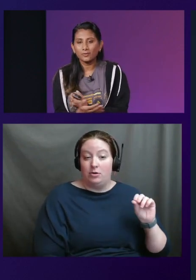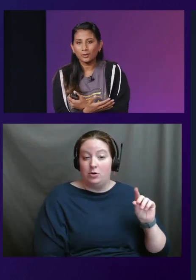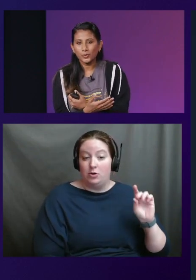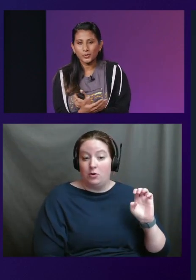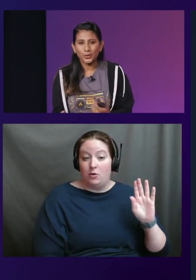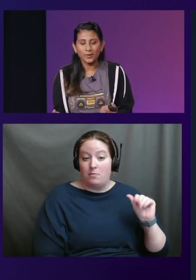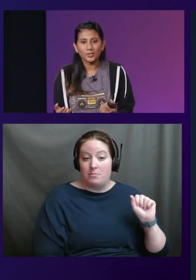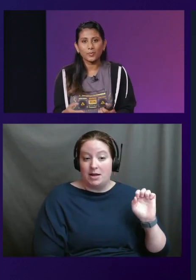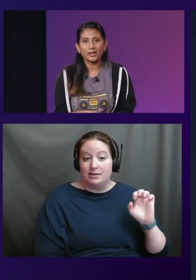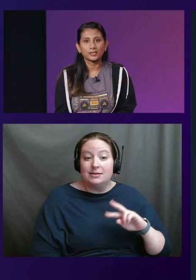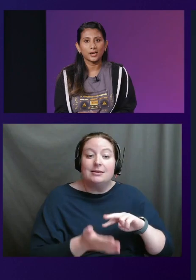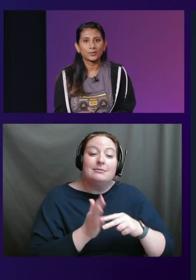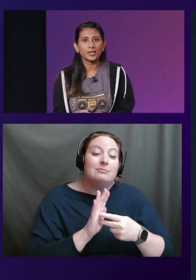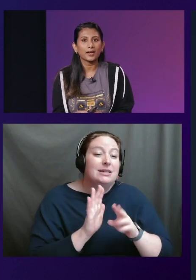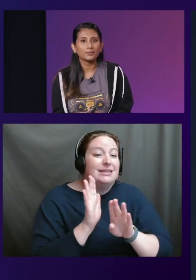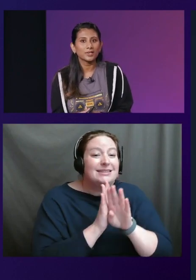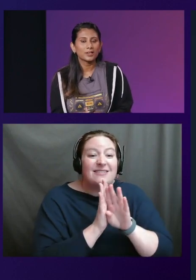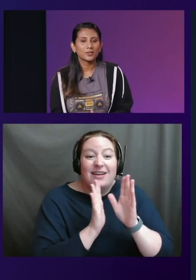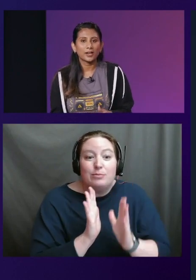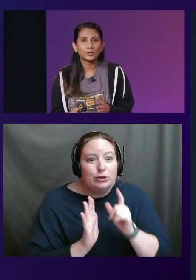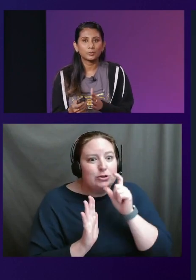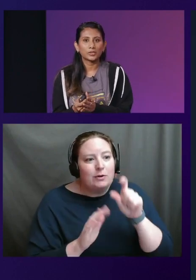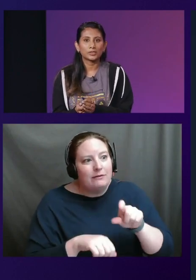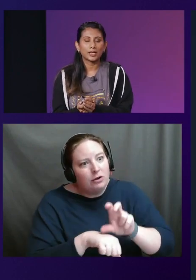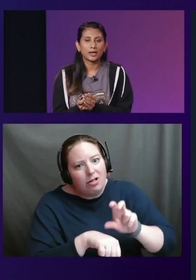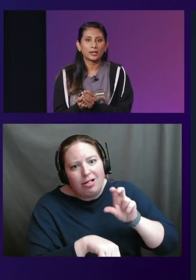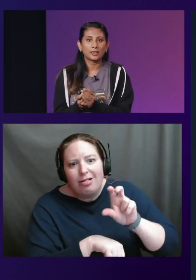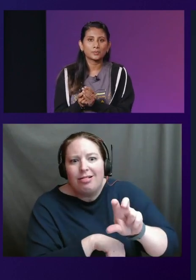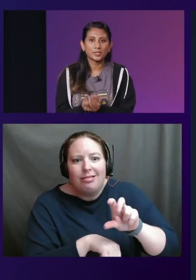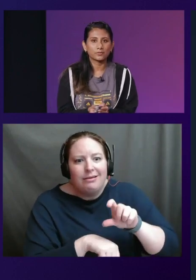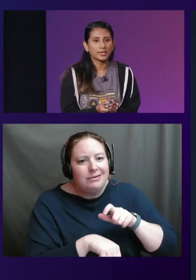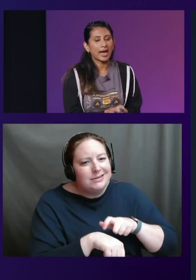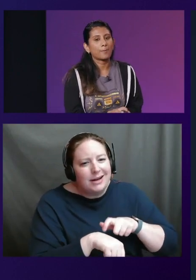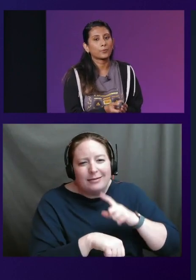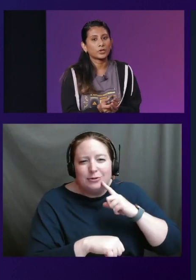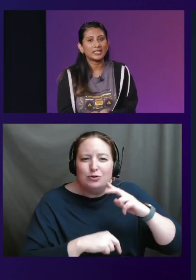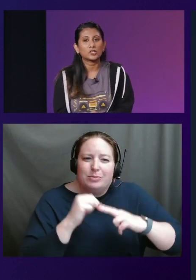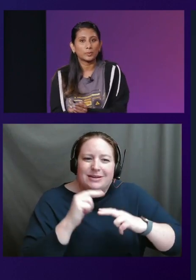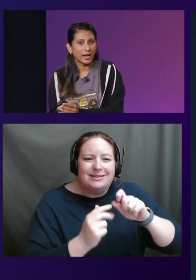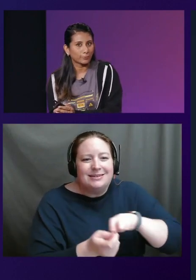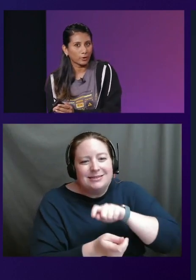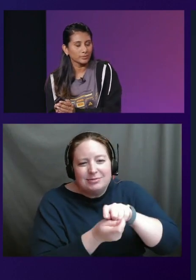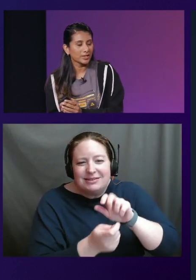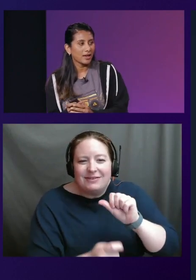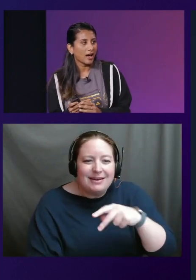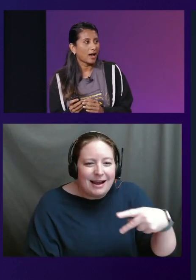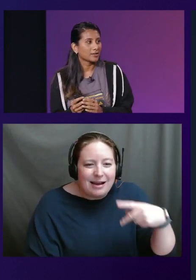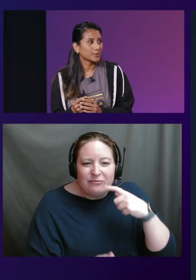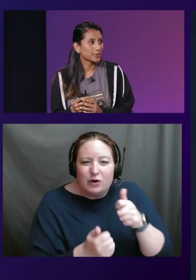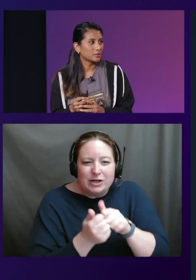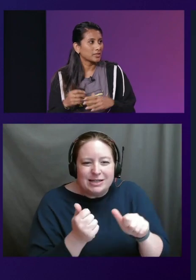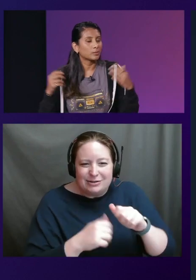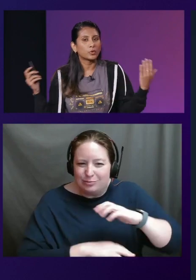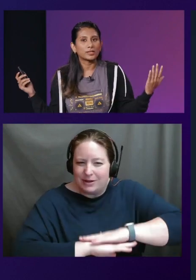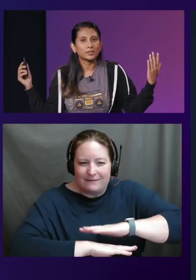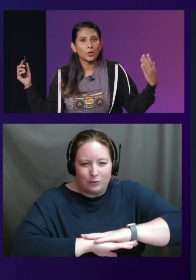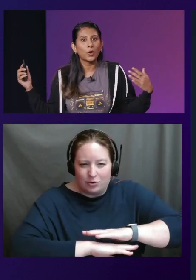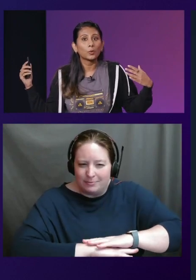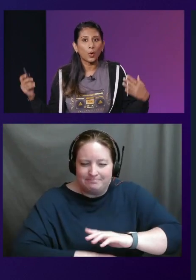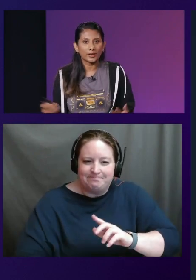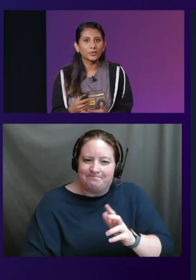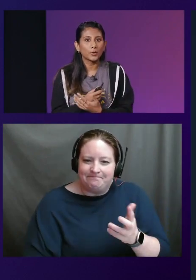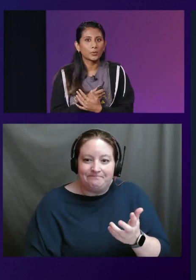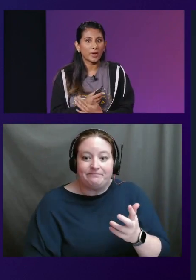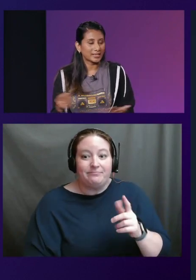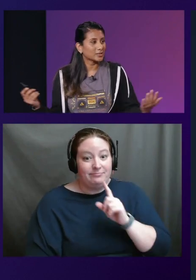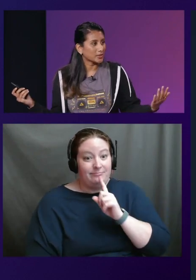that developers don't have to spend a ton of time trying to build a specific app for each platform. So it really brings the whole